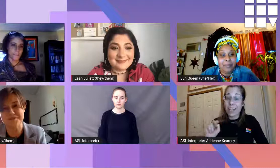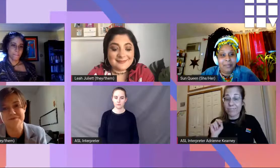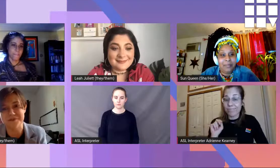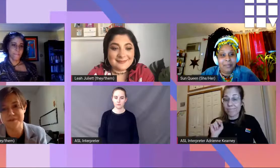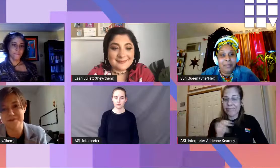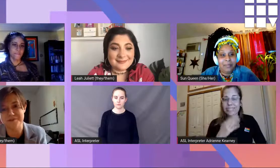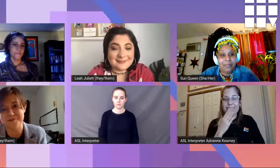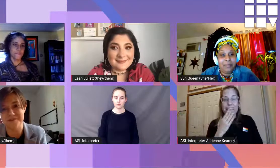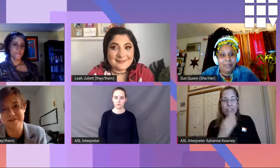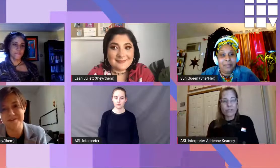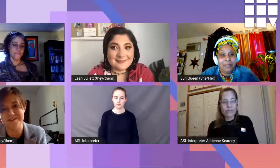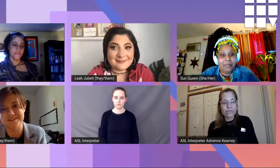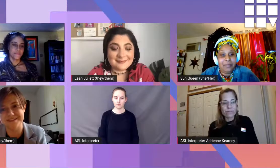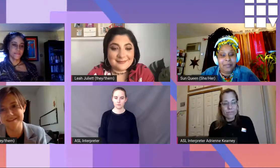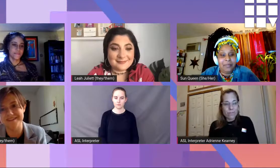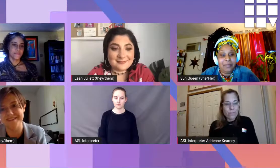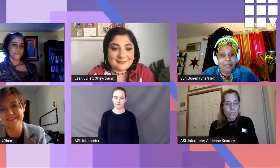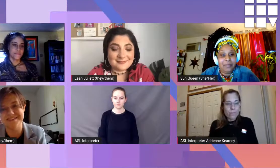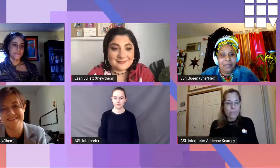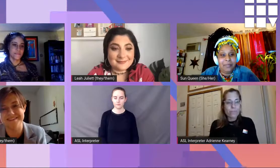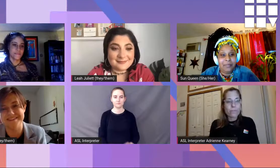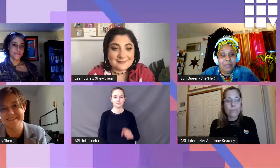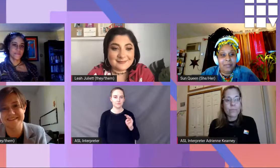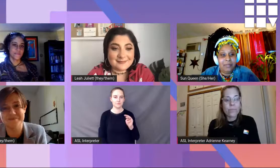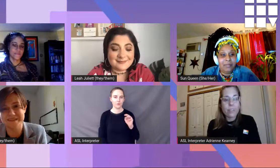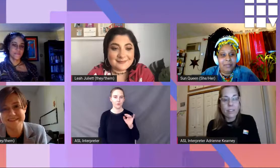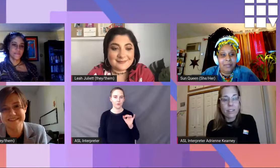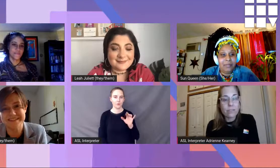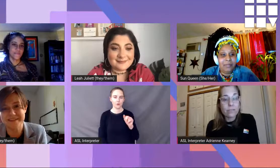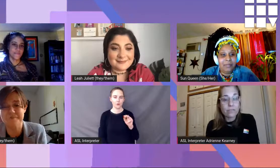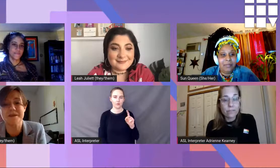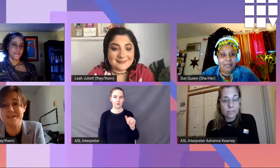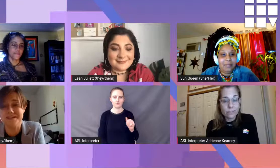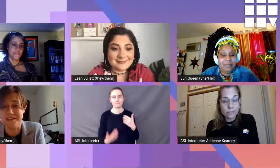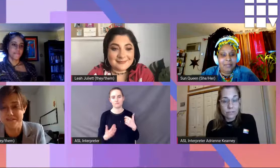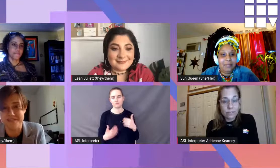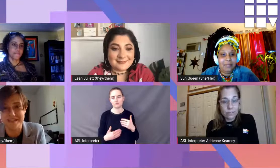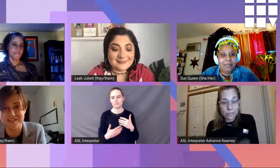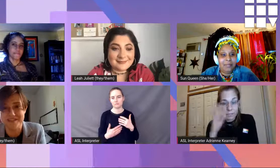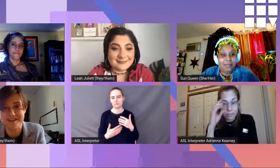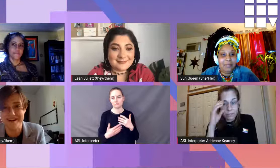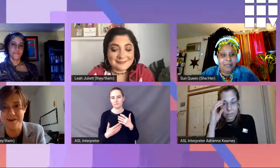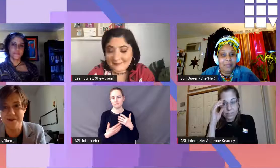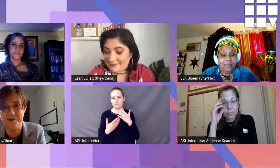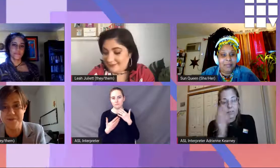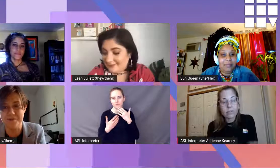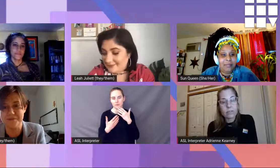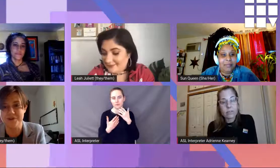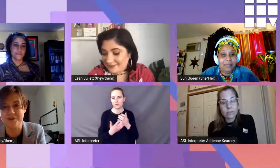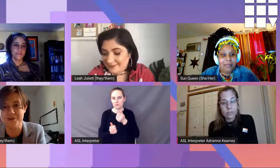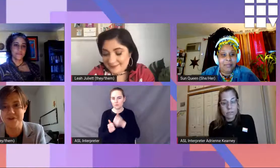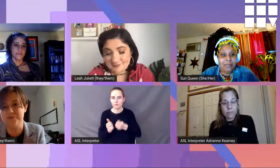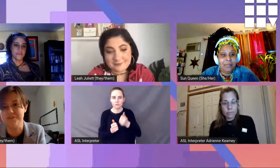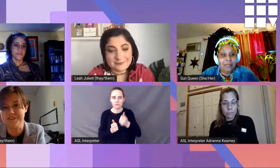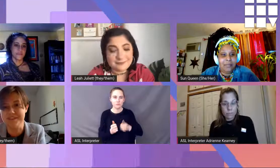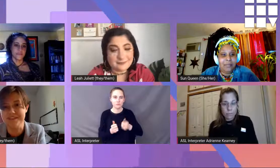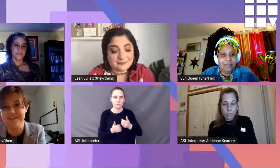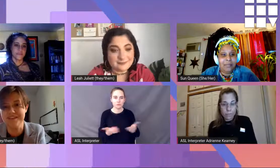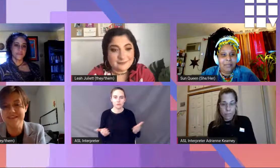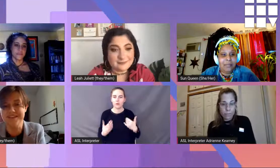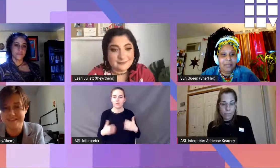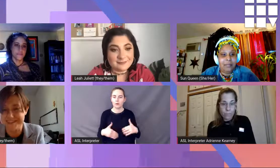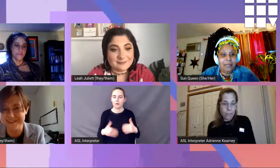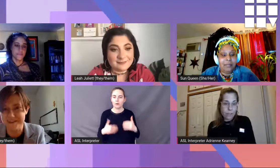Thank you so much, Kamora, Leah, Sun. This was an amazing conversation. It was so